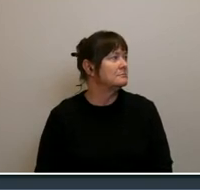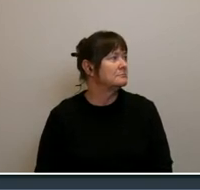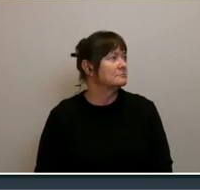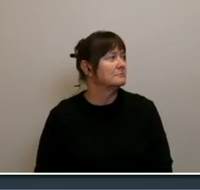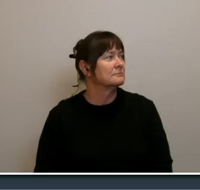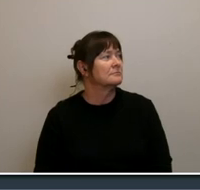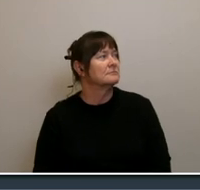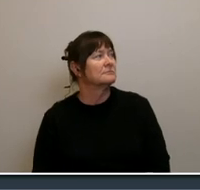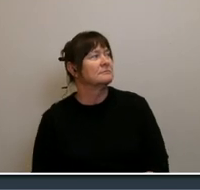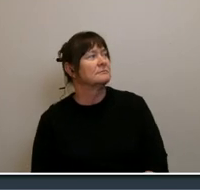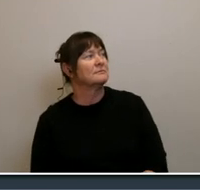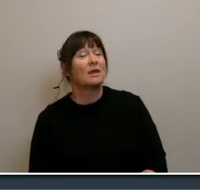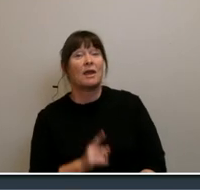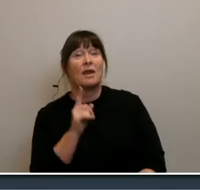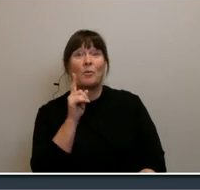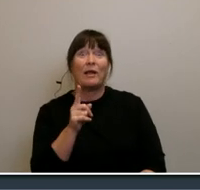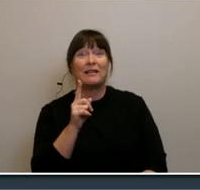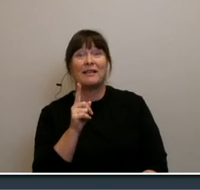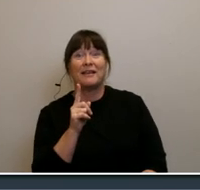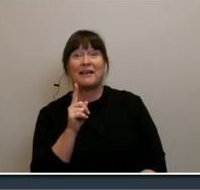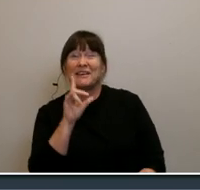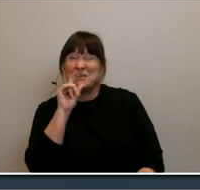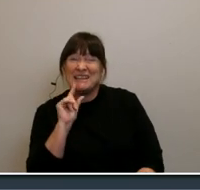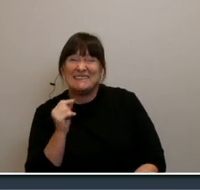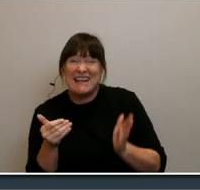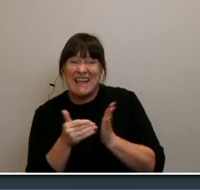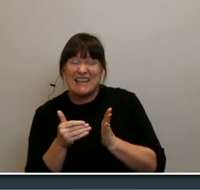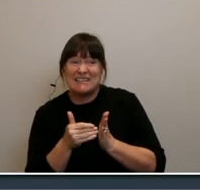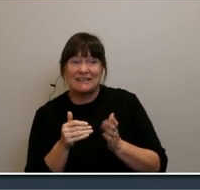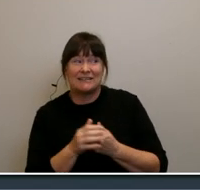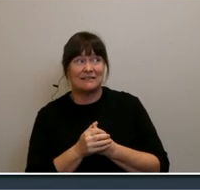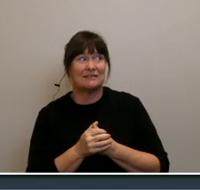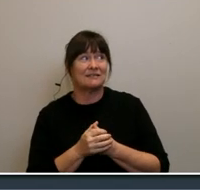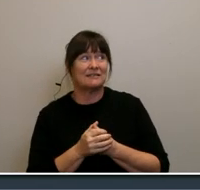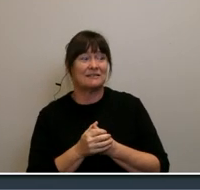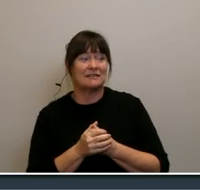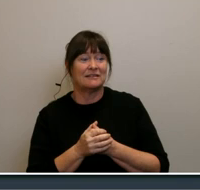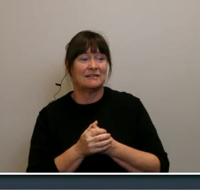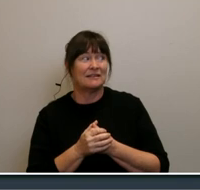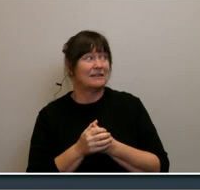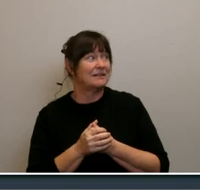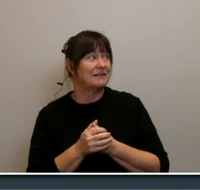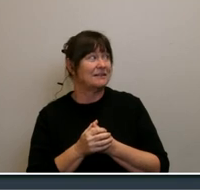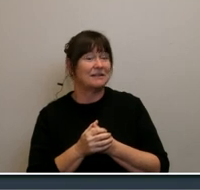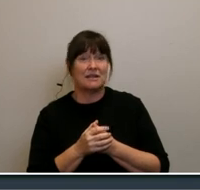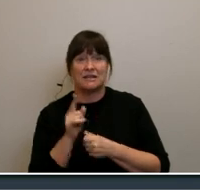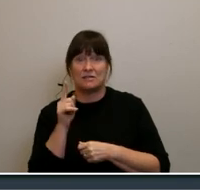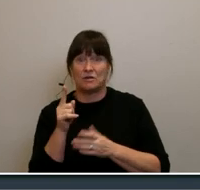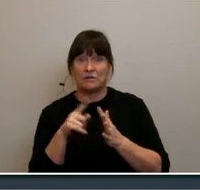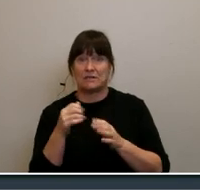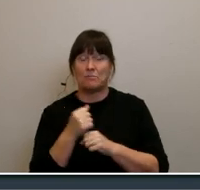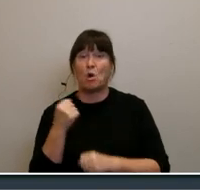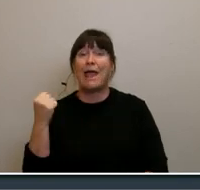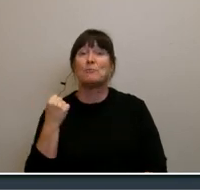Perhaps if I've got half a minute in that case on the subject, can I add to what I've said? Hamilton, for